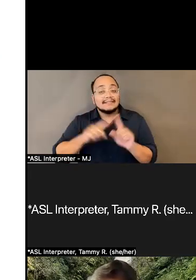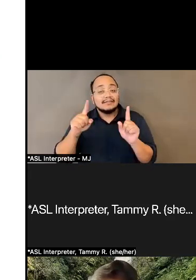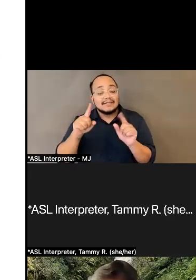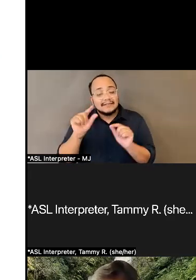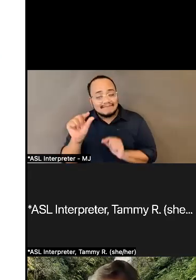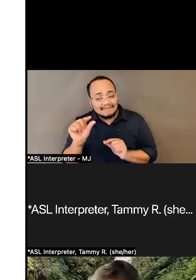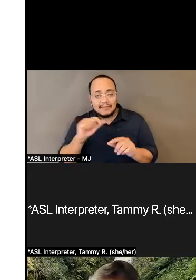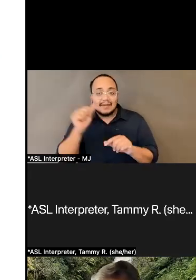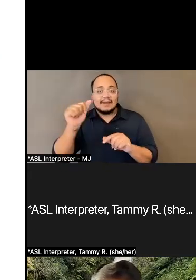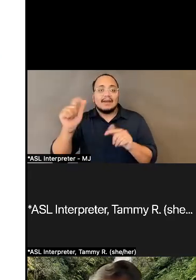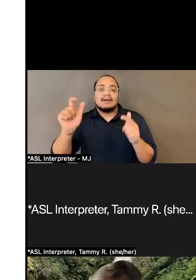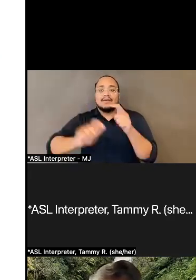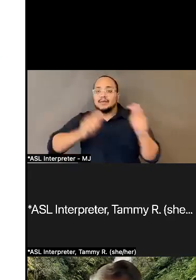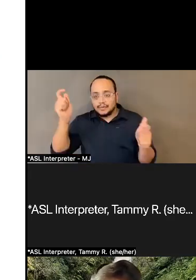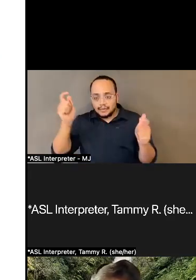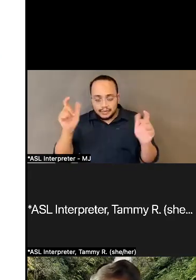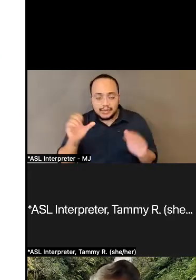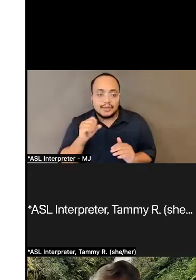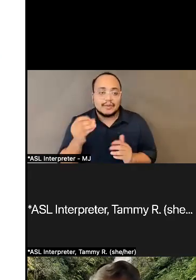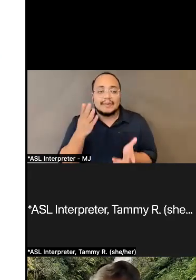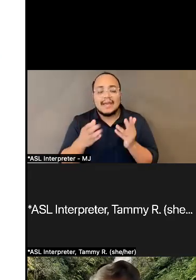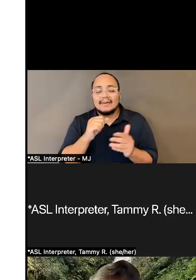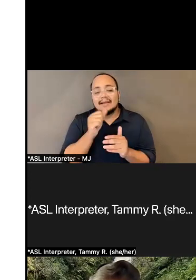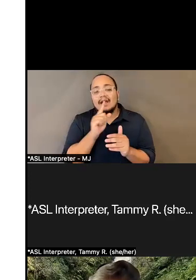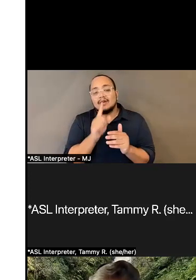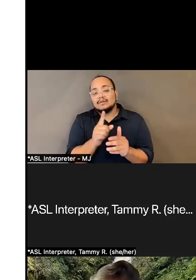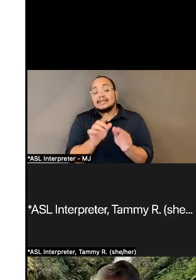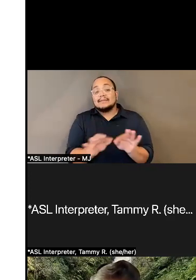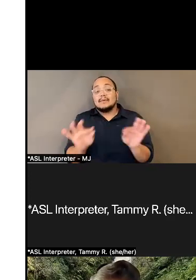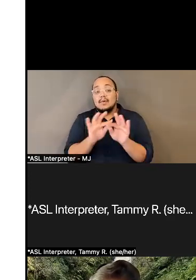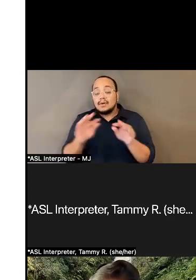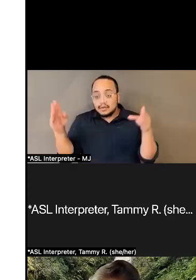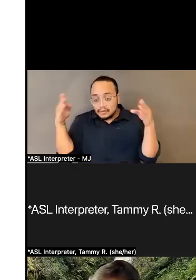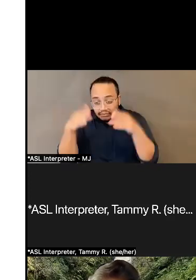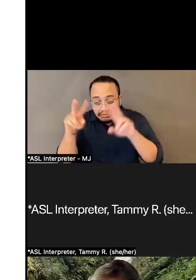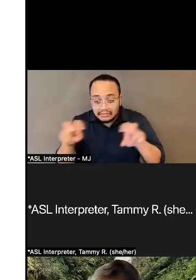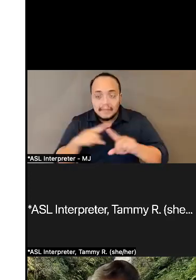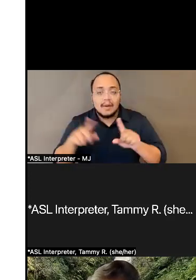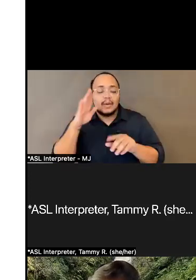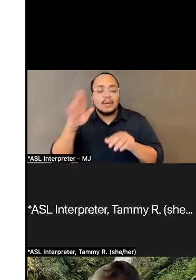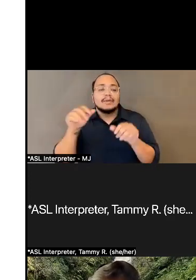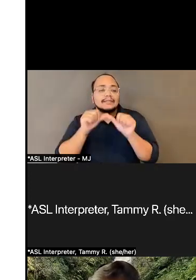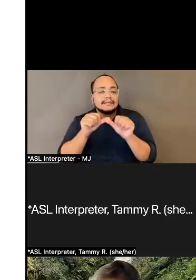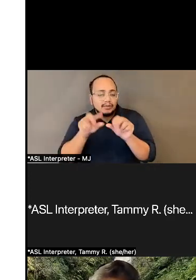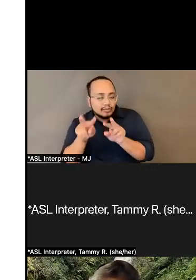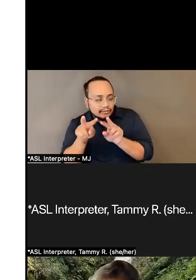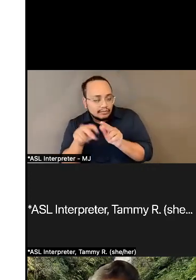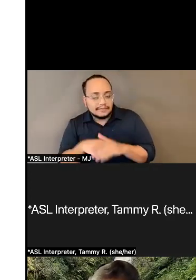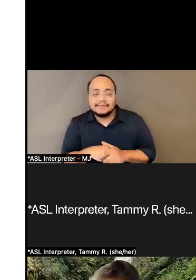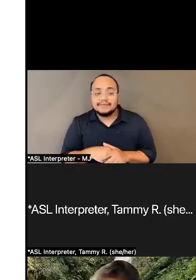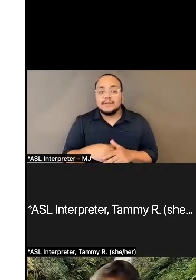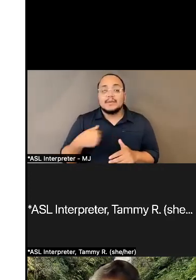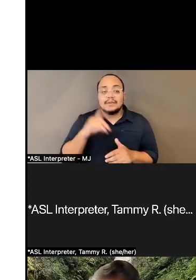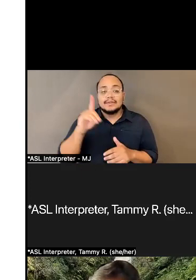not sure these are that critical, but we are continuing to look at it. But we are seeing that